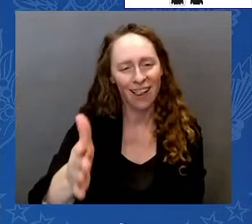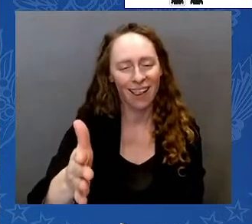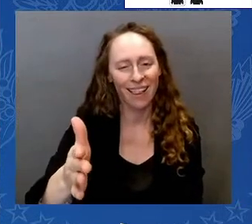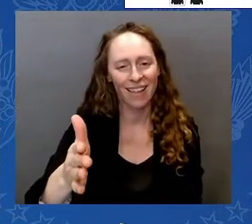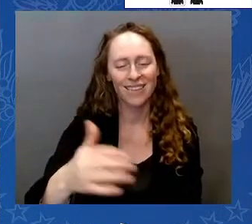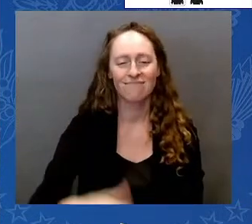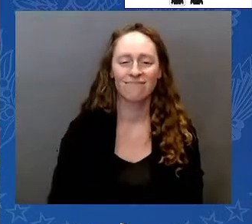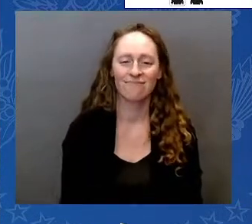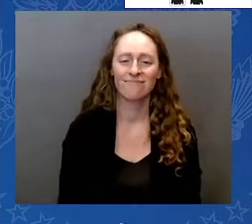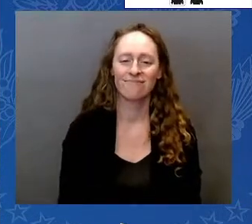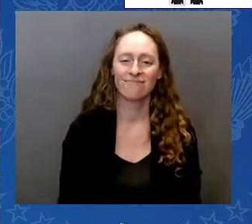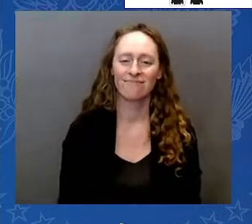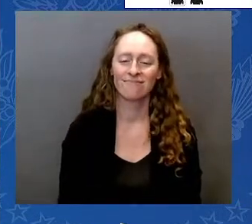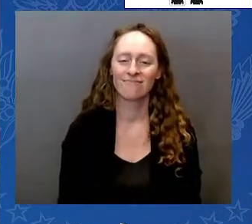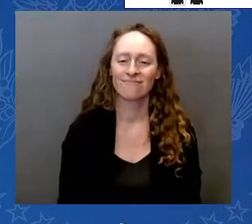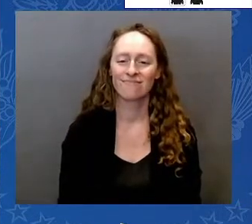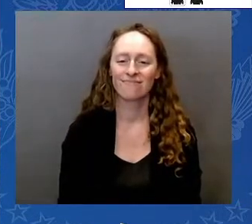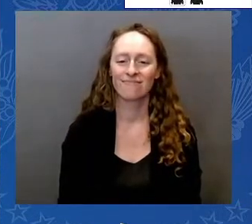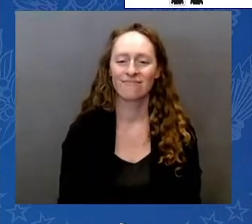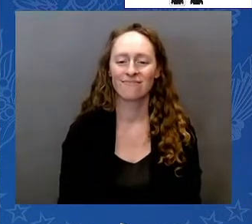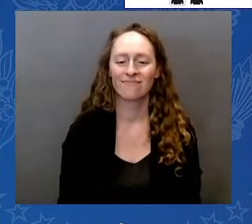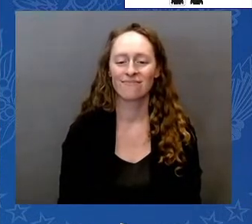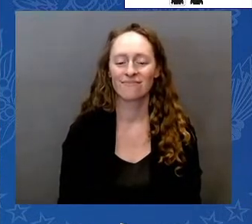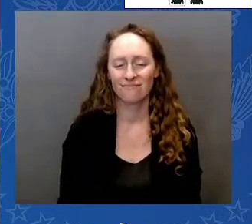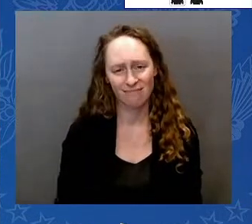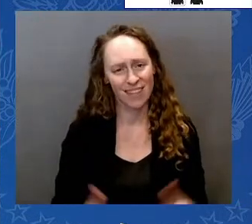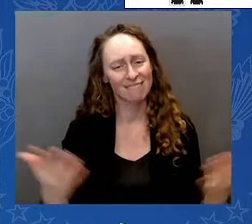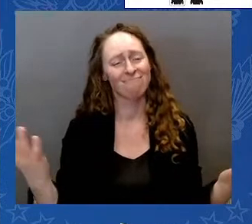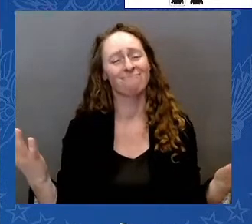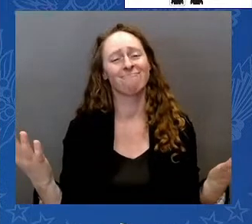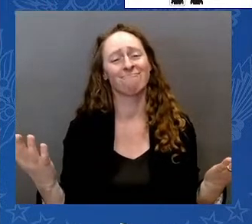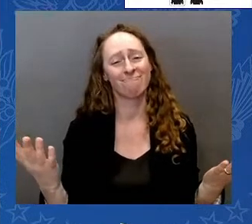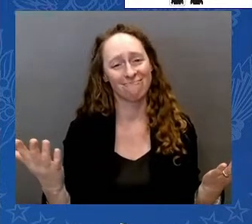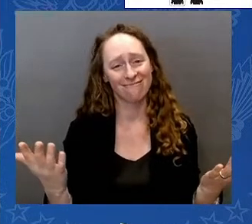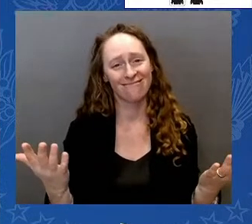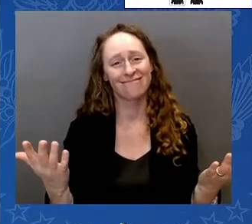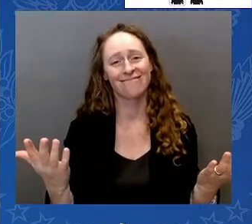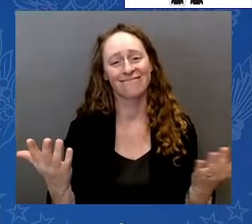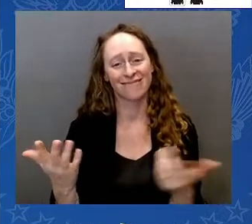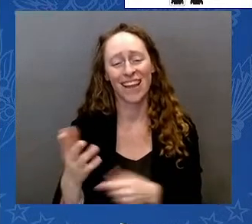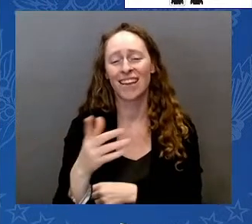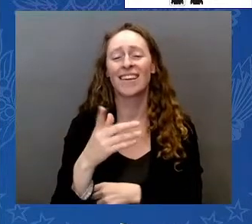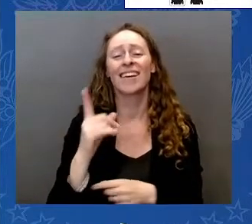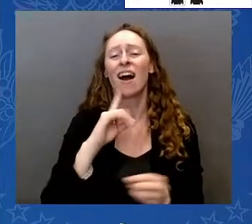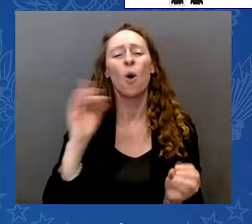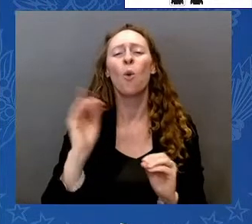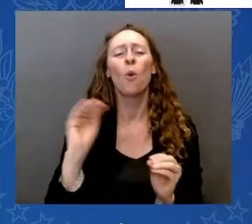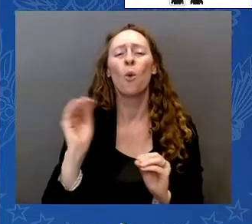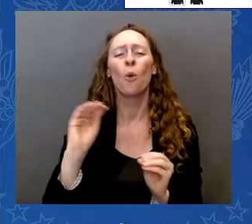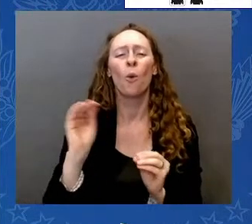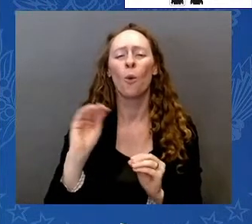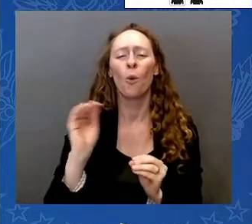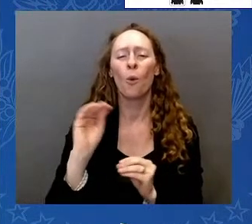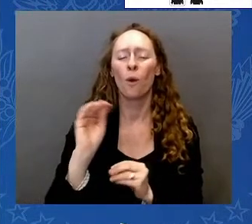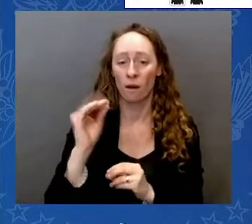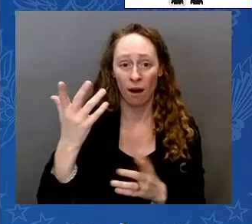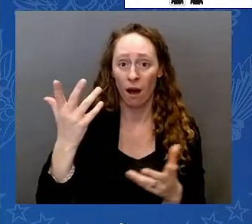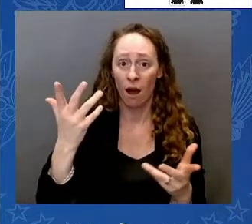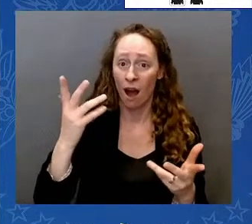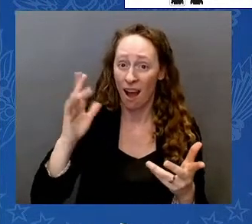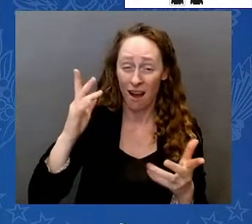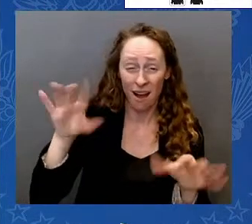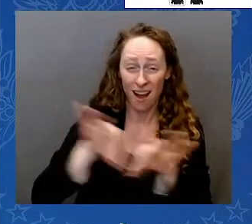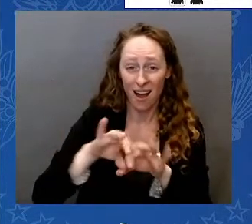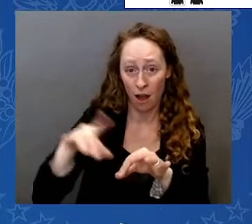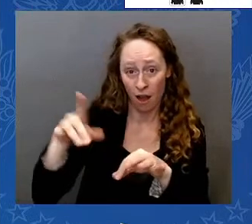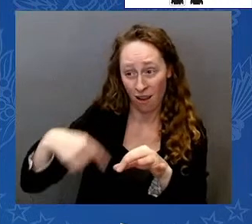folks. Could you imagine seeing Trump mad like that? It would be all over the news forever. So that's my hope. CNN would be